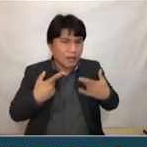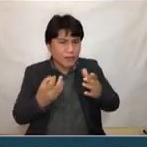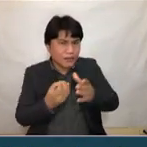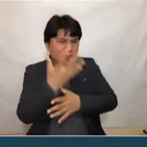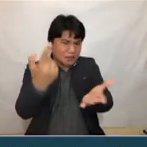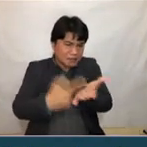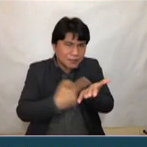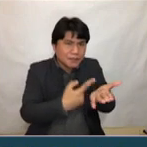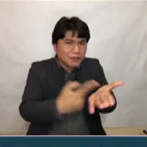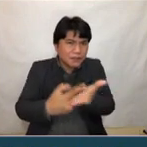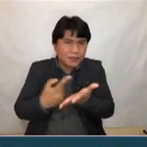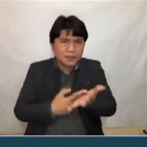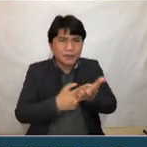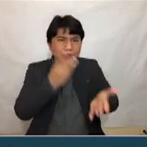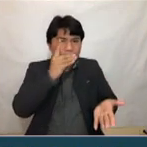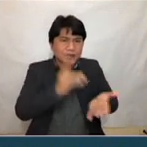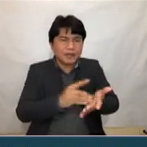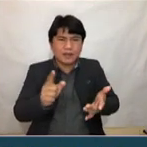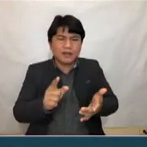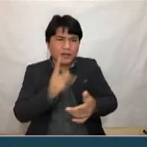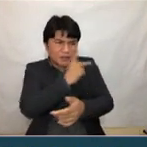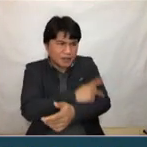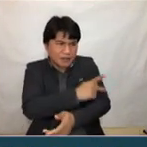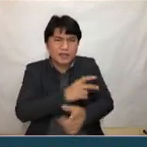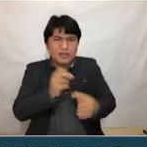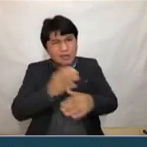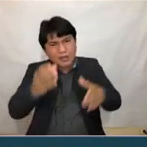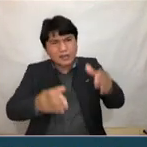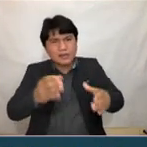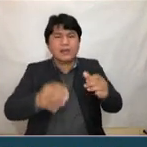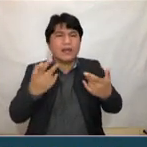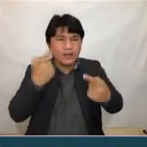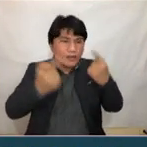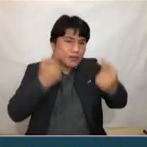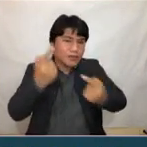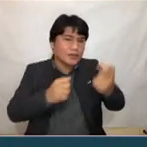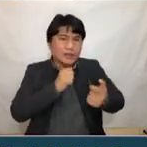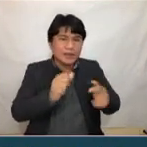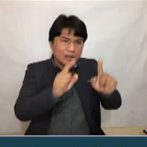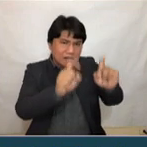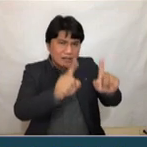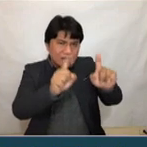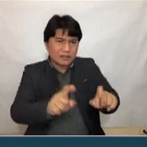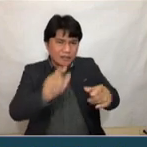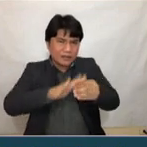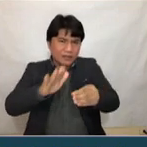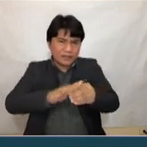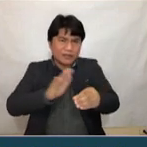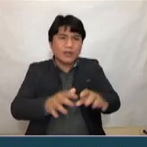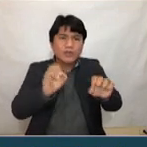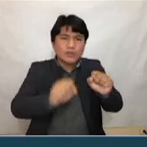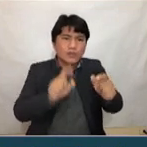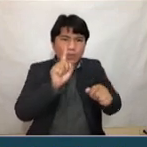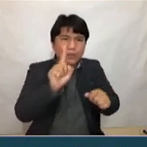as the data on cases. There is a concern that we are not testing enough. And so therefore, one of the